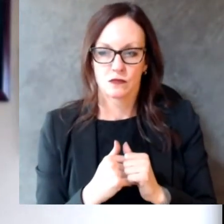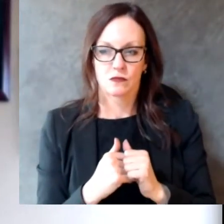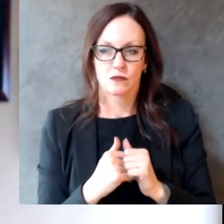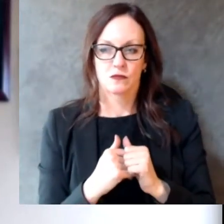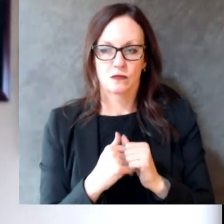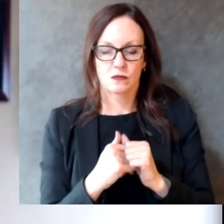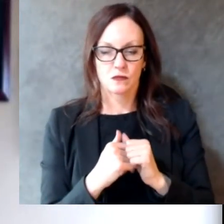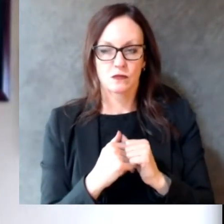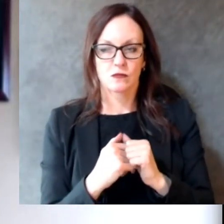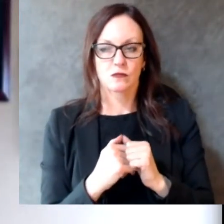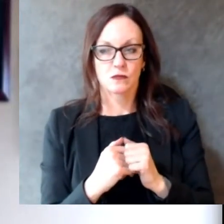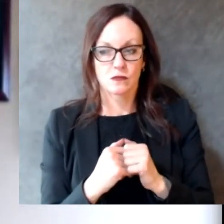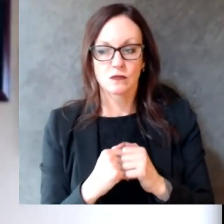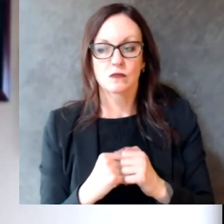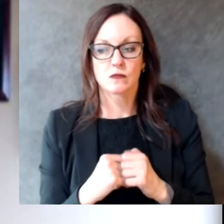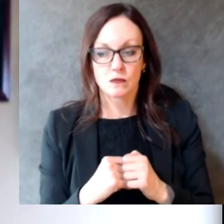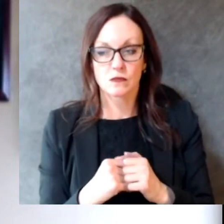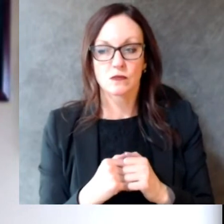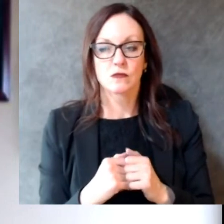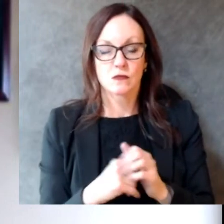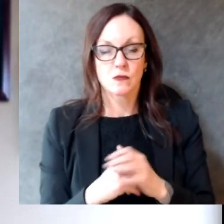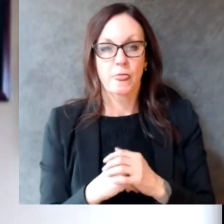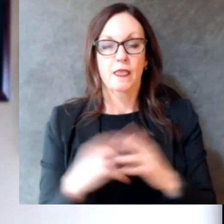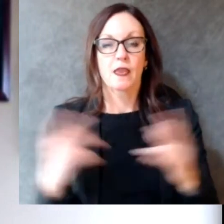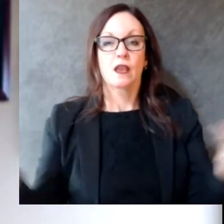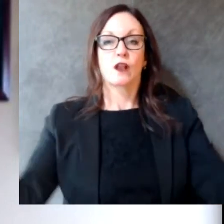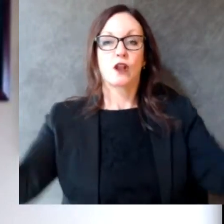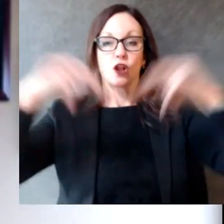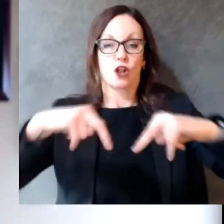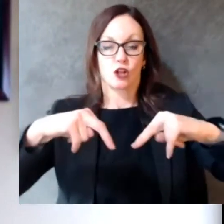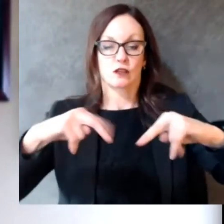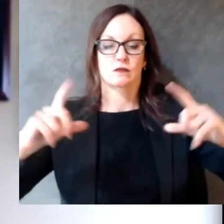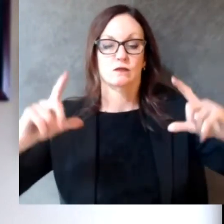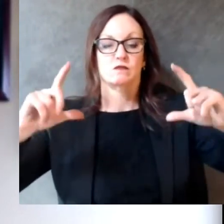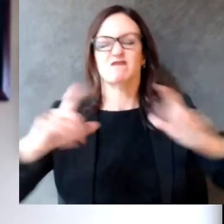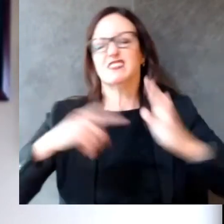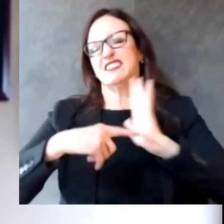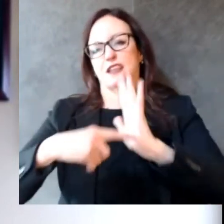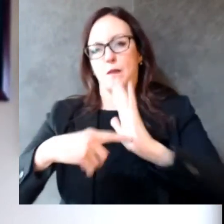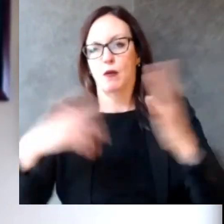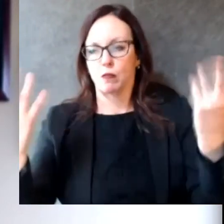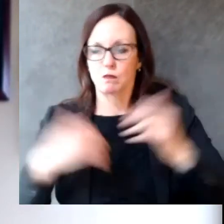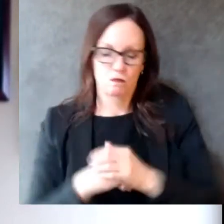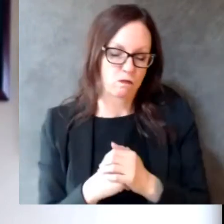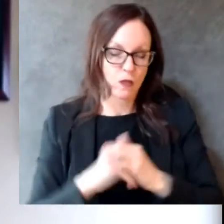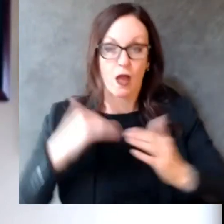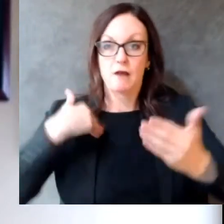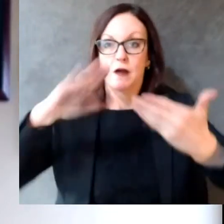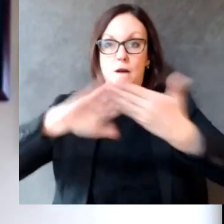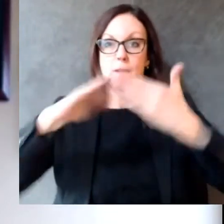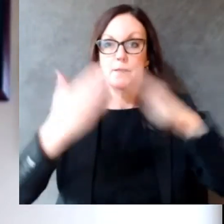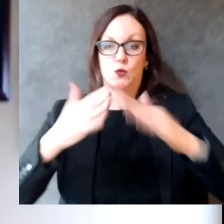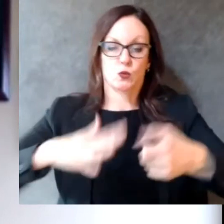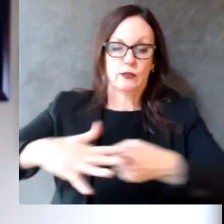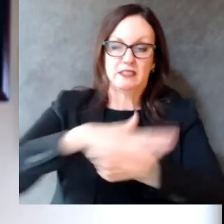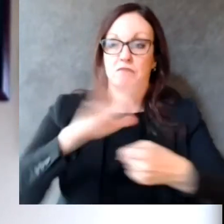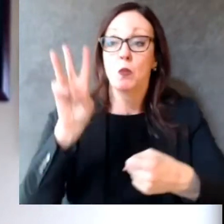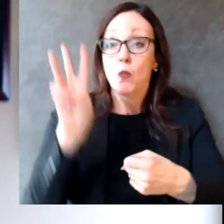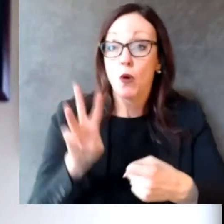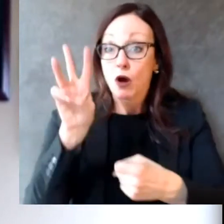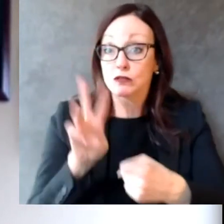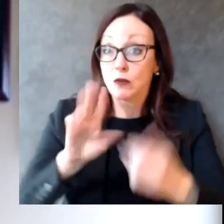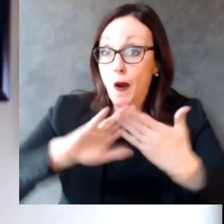Because vaccines aren't 100% effective for anybody, there's some residual risk for people for fully vaccinated, and that's